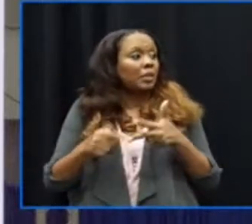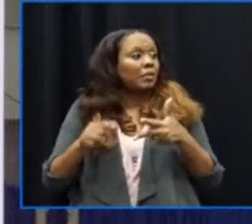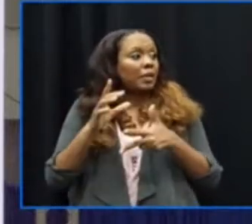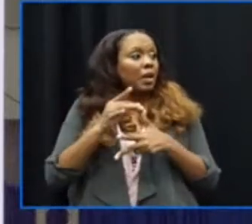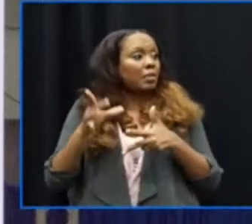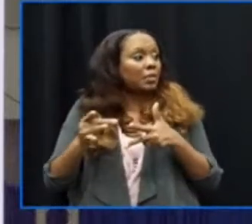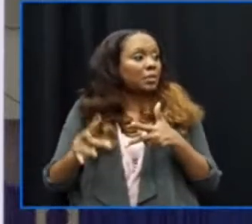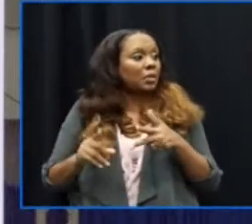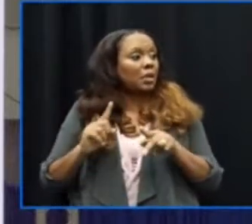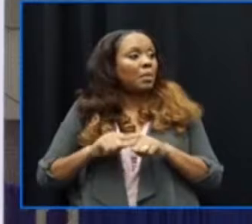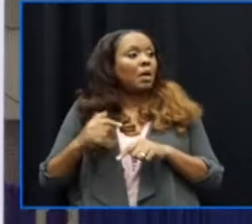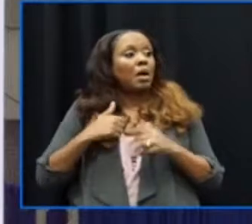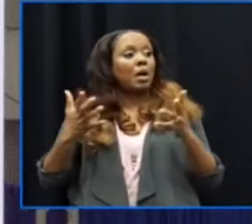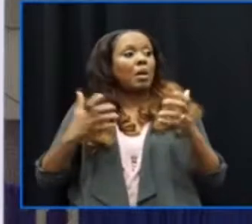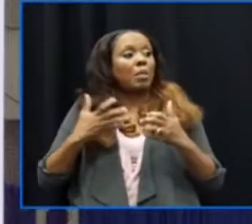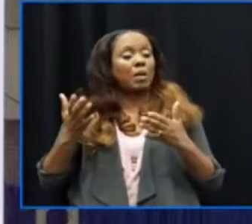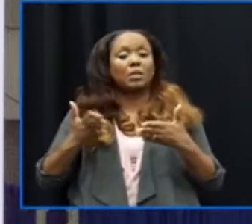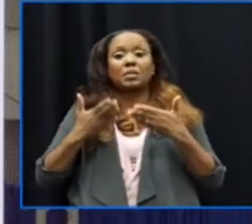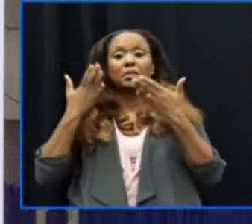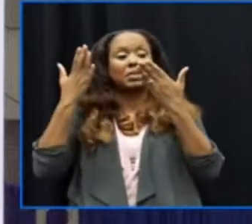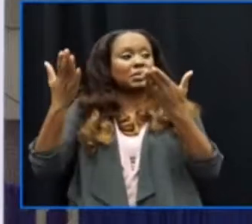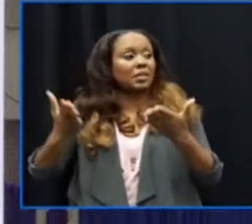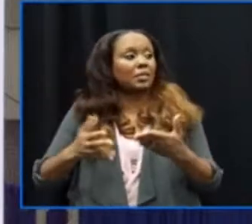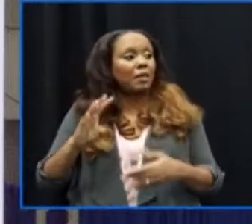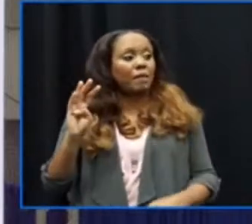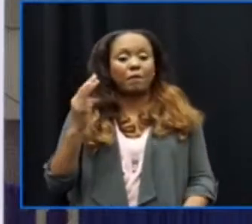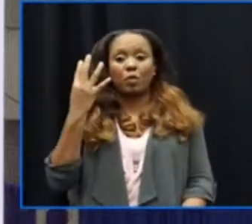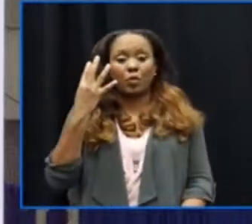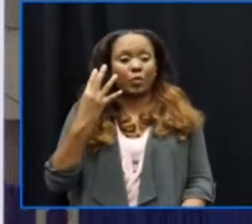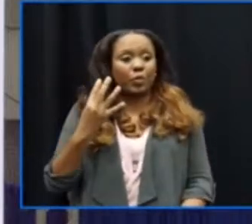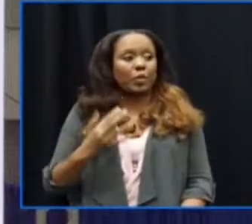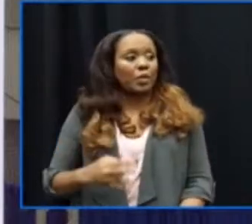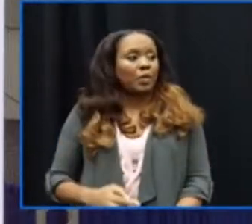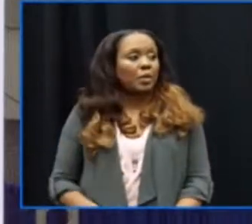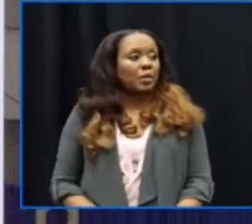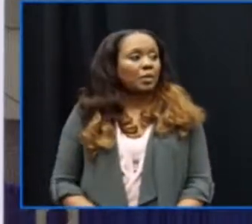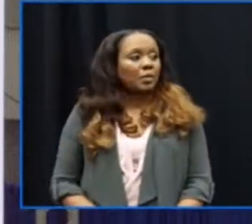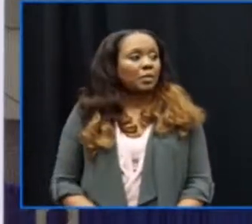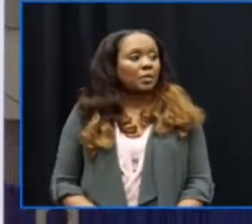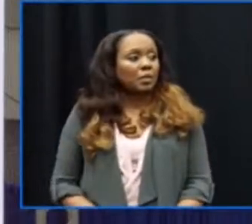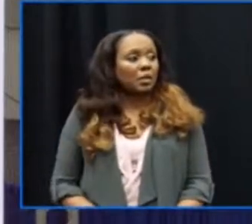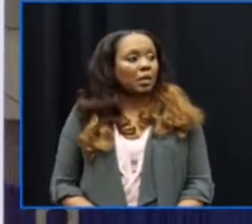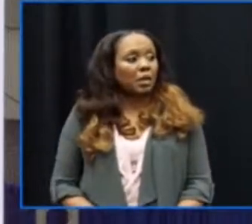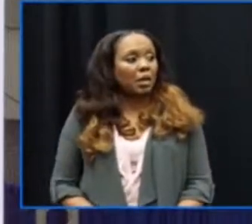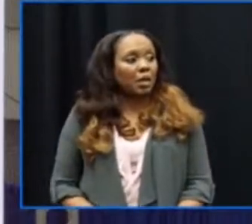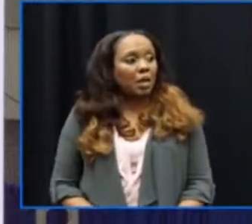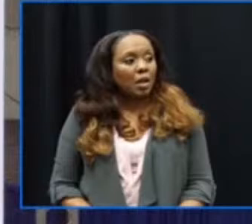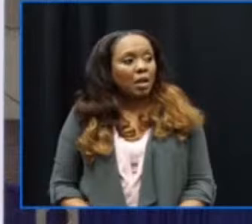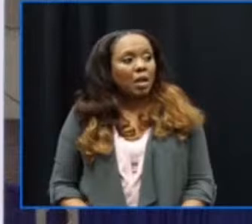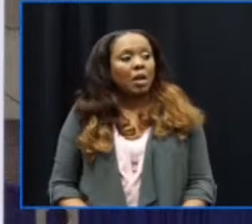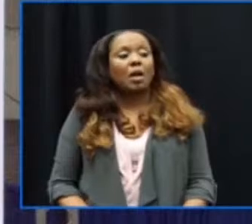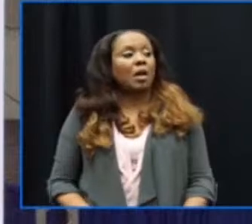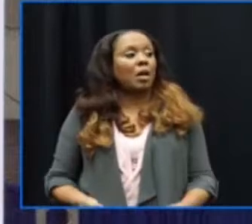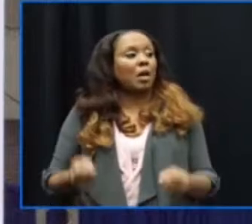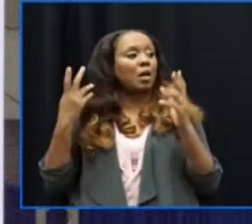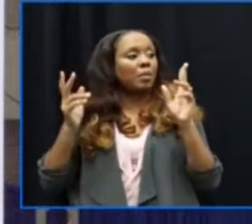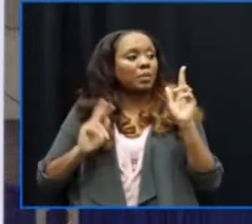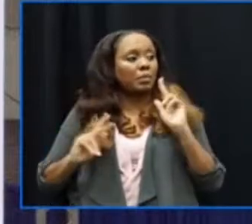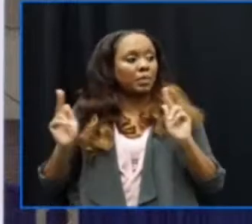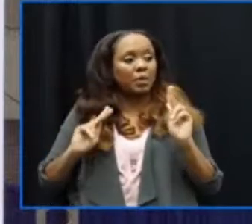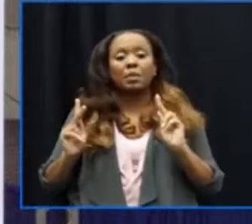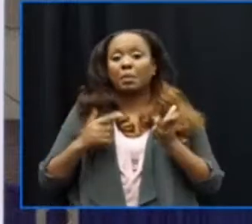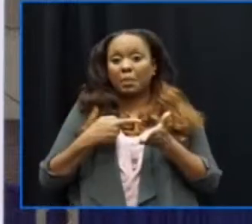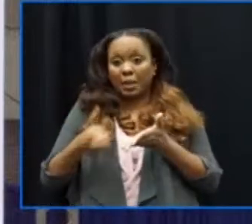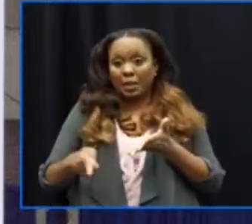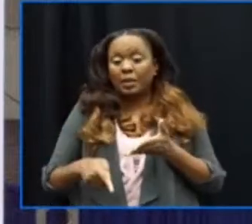4th, for completeness' sake. Tell me. That is the number of contributors. So that, yes, a higher contribution